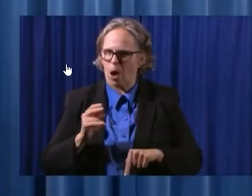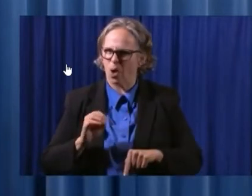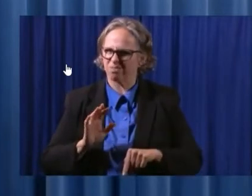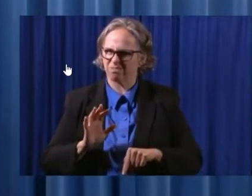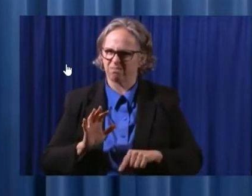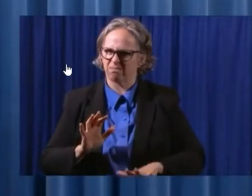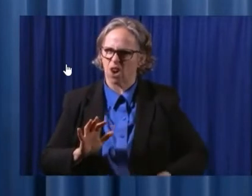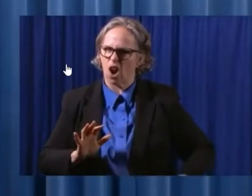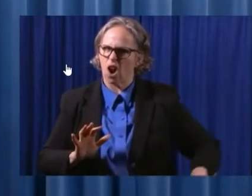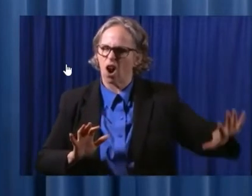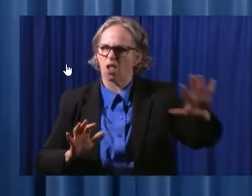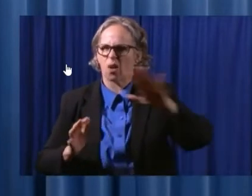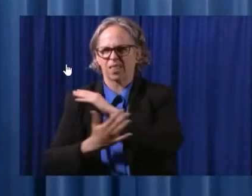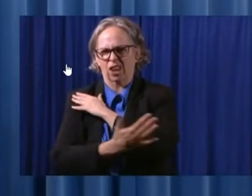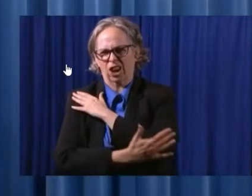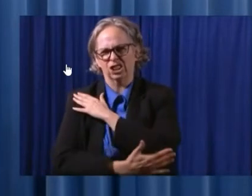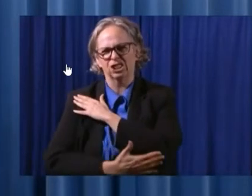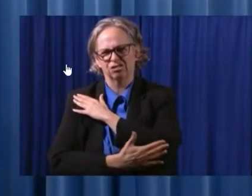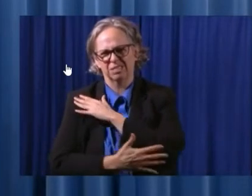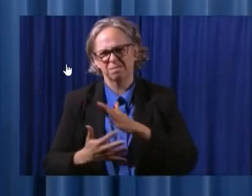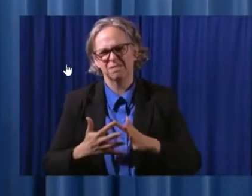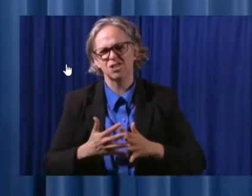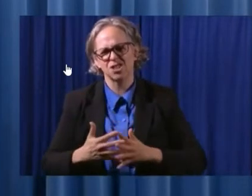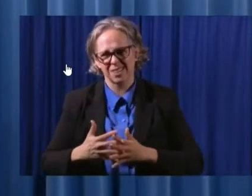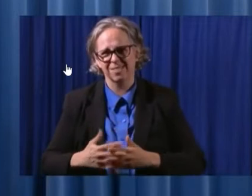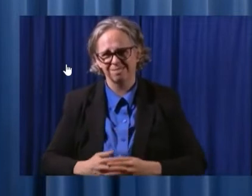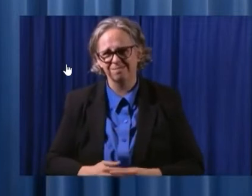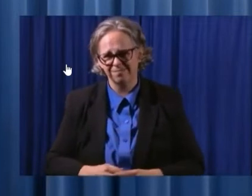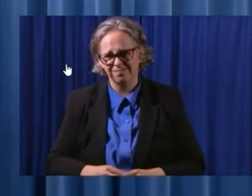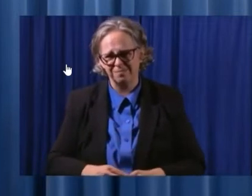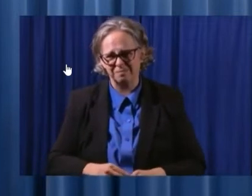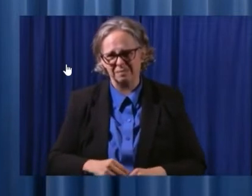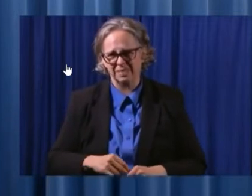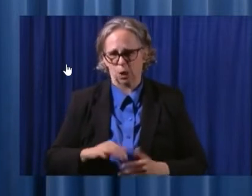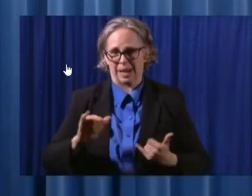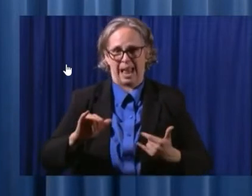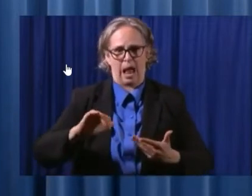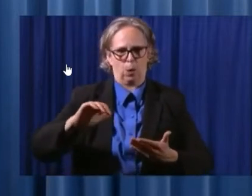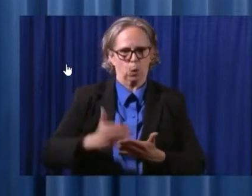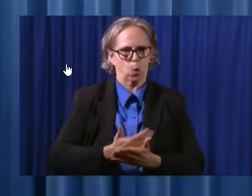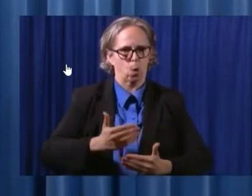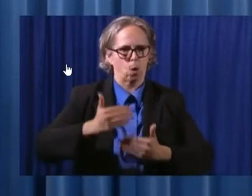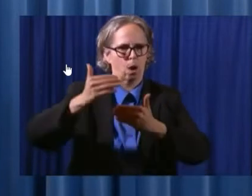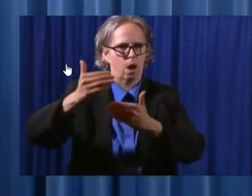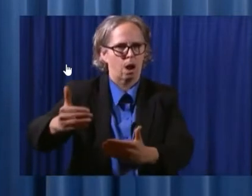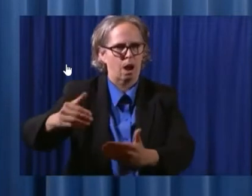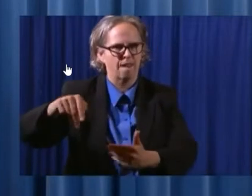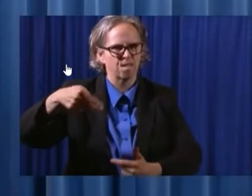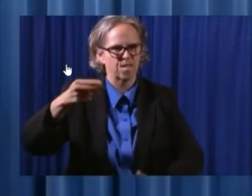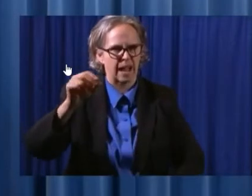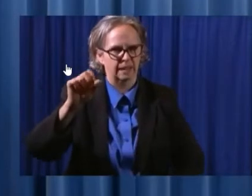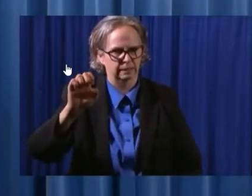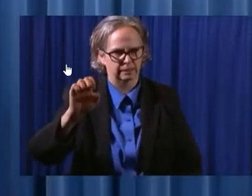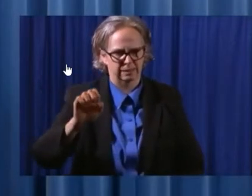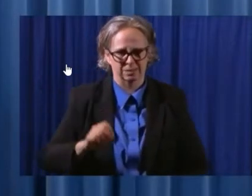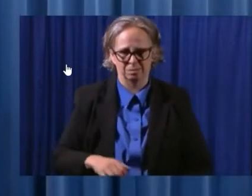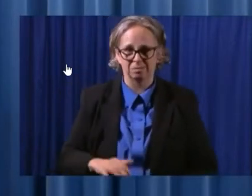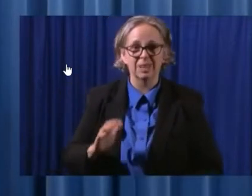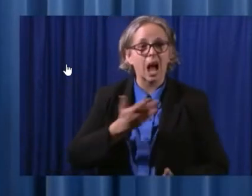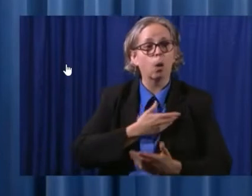Ohio. In this next phase of the pandemic, saving lives, protecting our